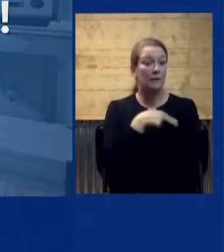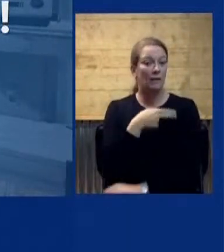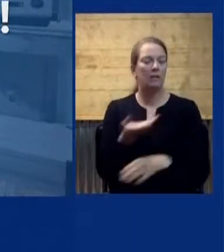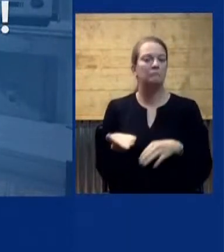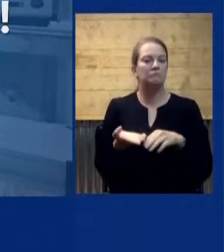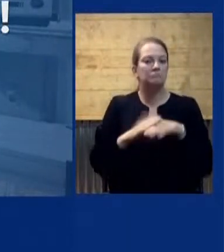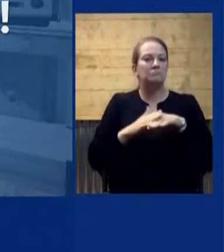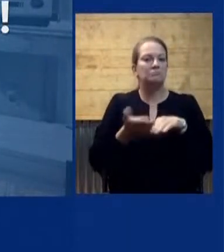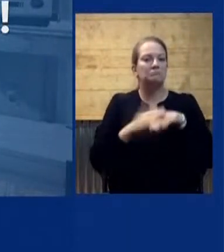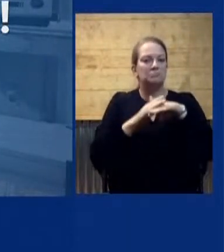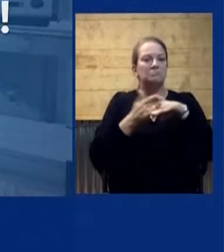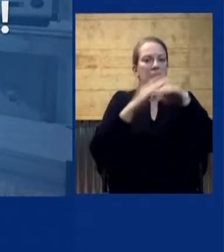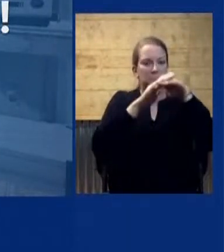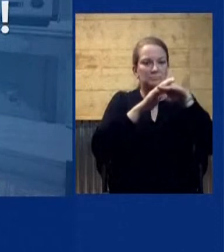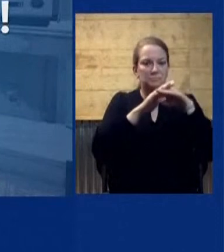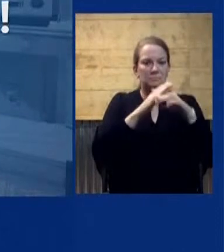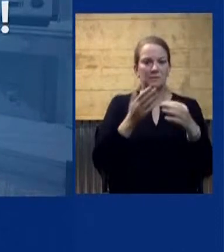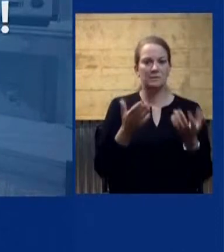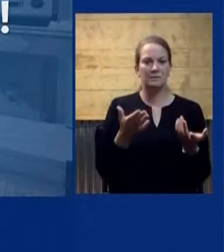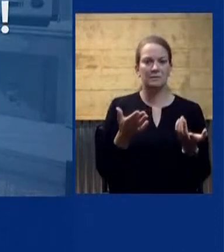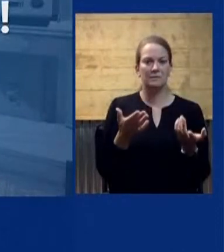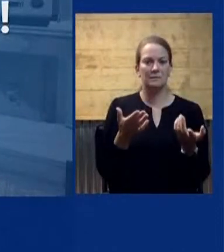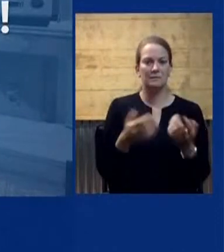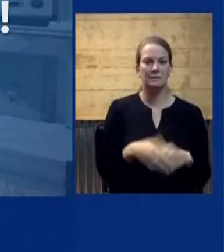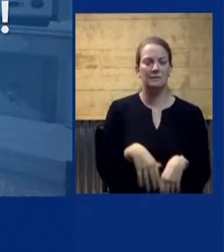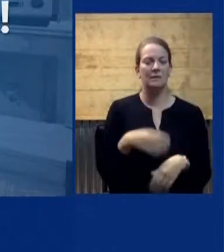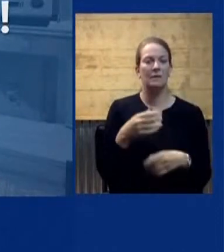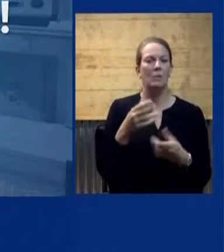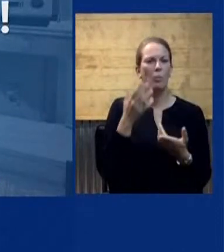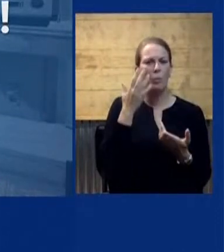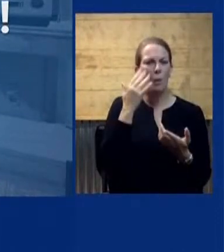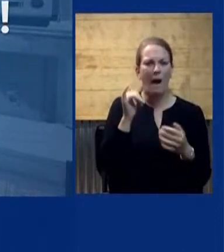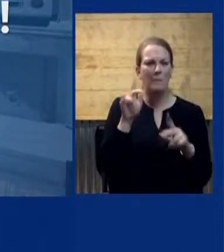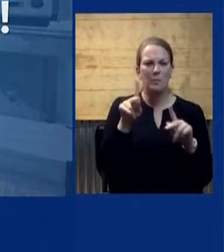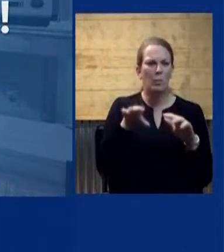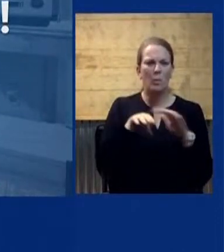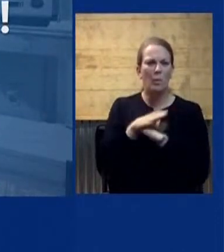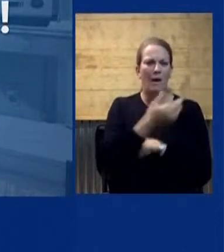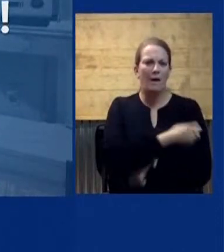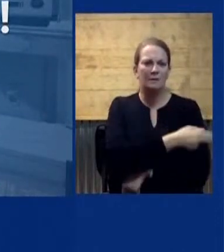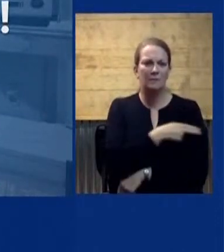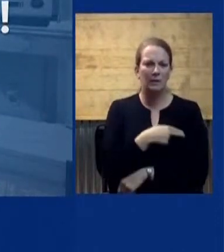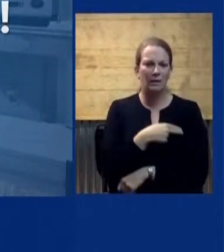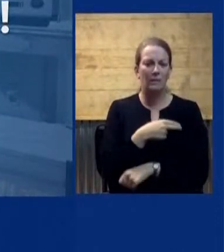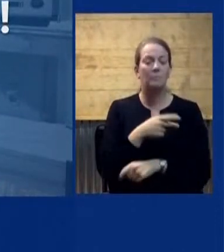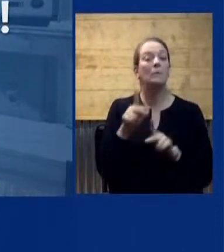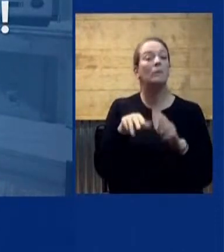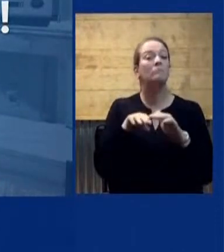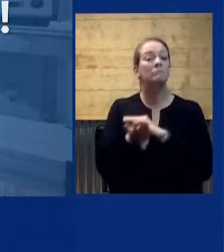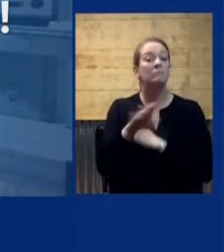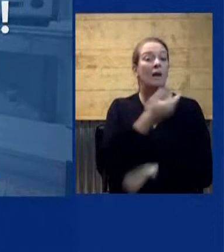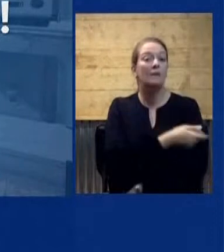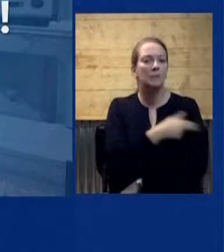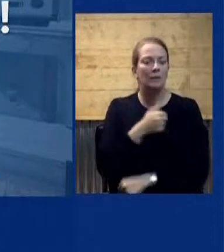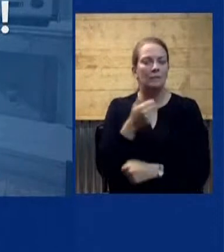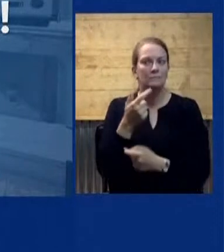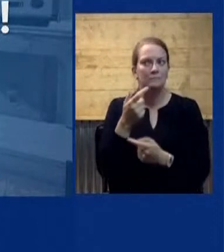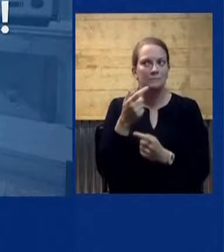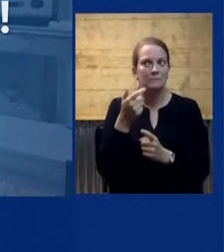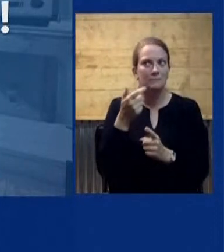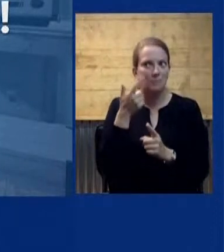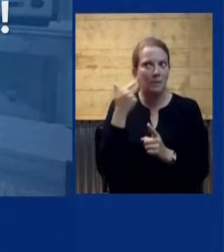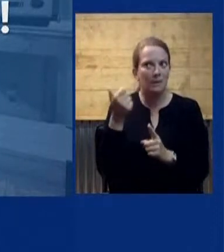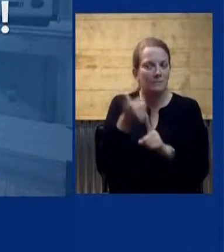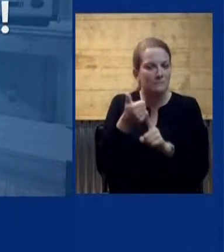That is the indicator. People do not go into a hospital unless they're sick. Nobody goes into a hospital for a